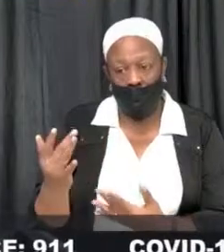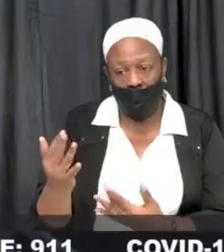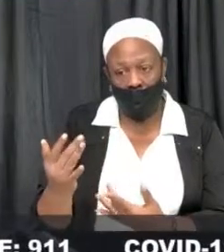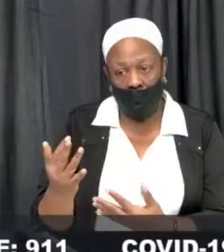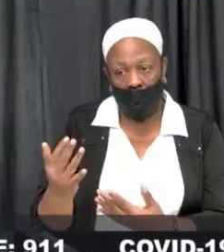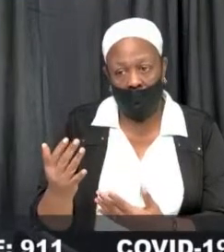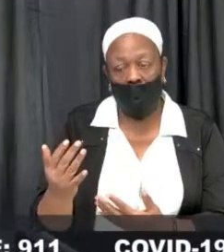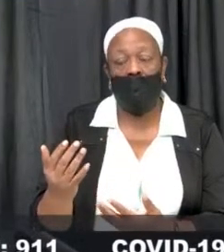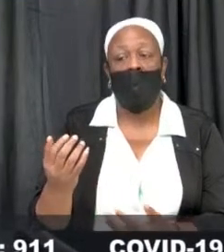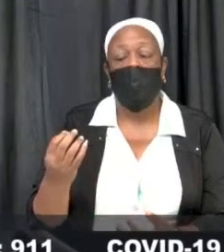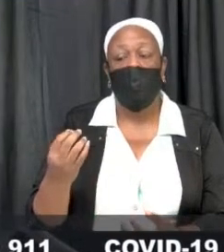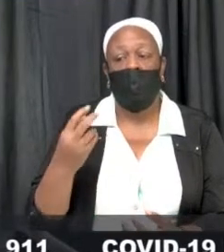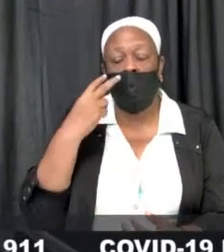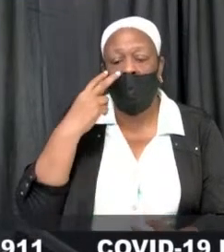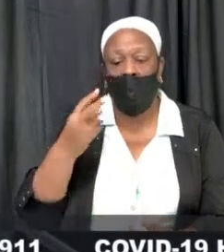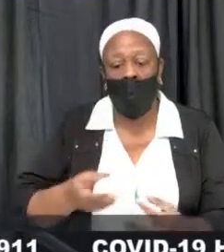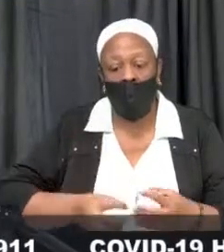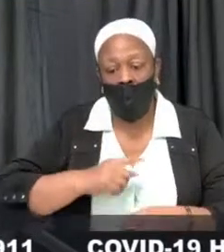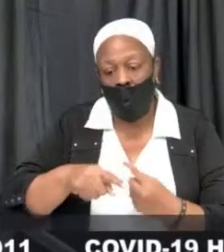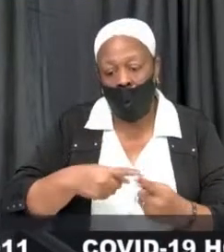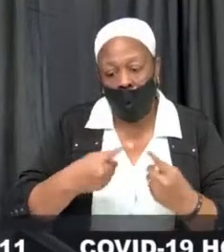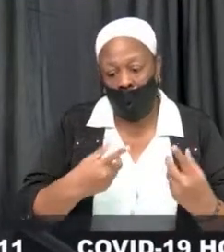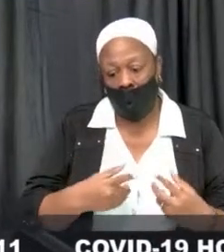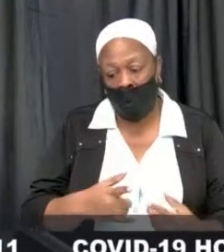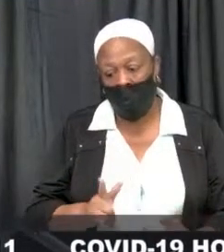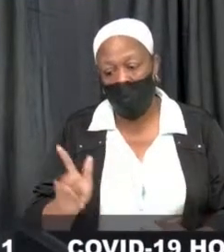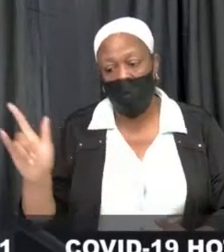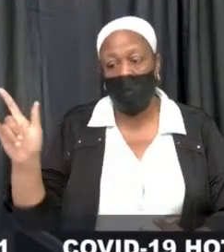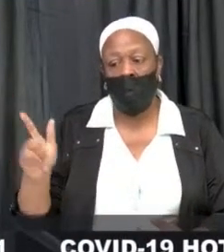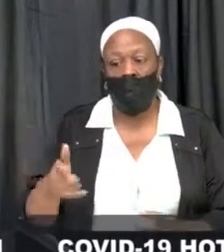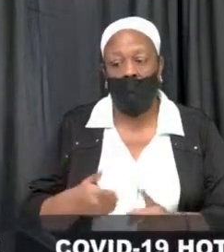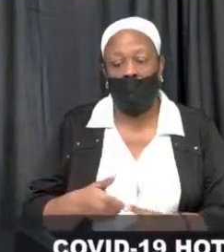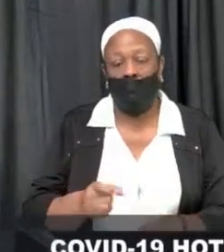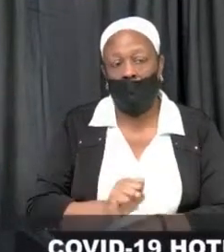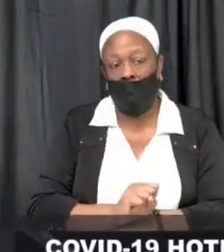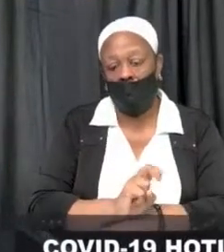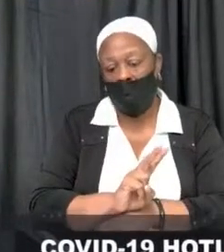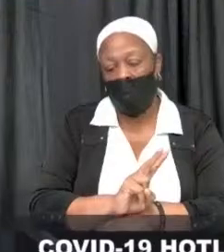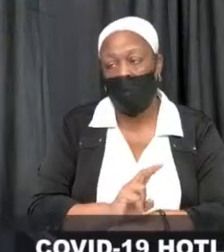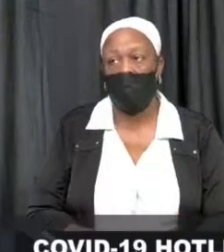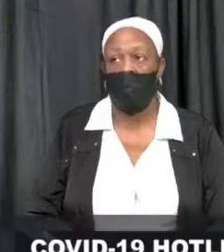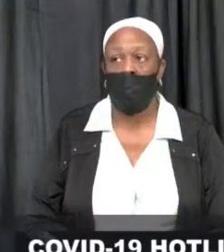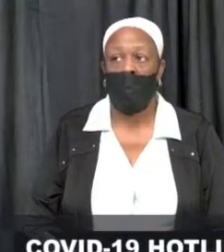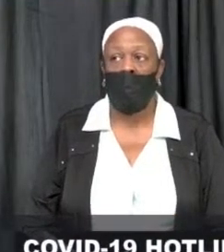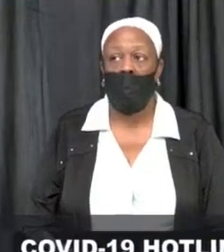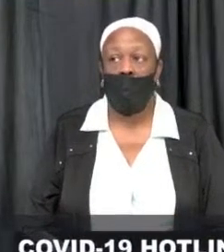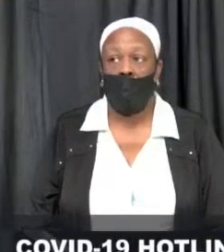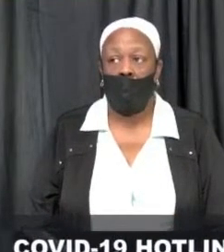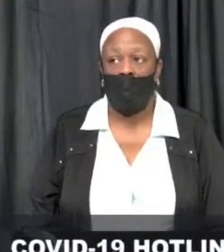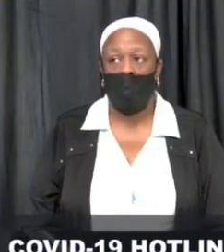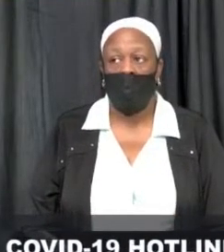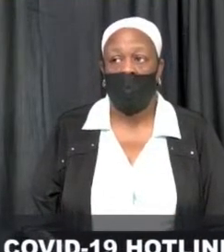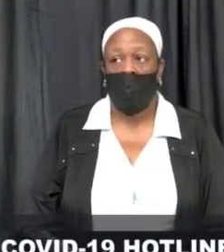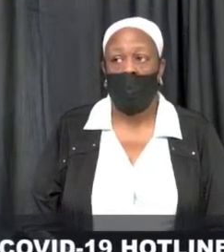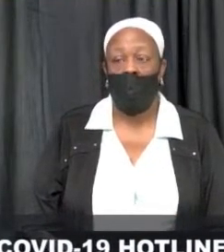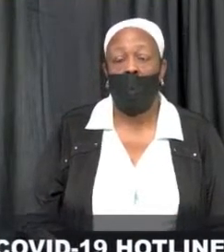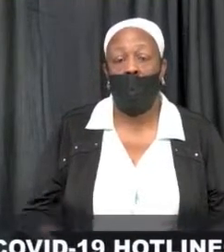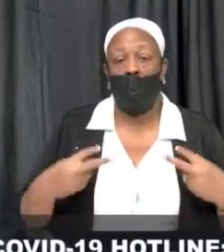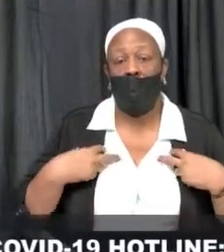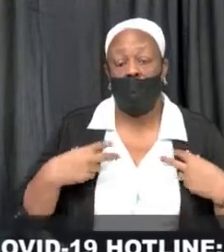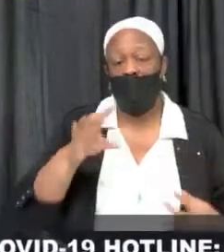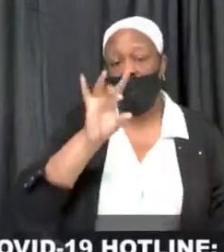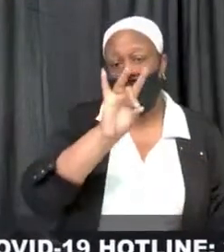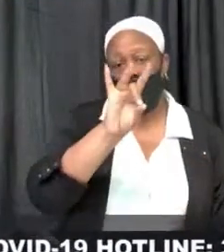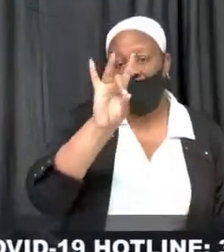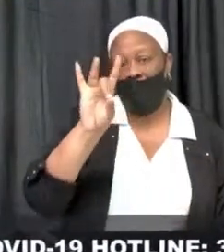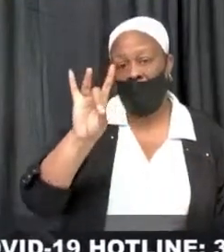shortly. For the benefit of all, the there are 88 shelters in St. Vincent